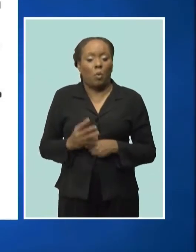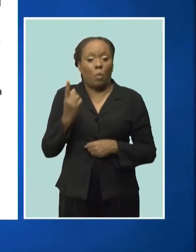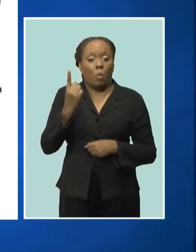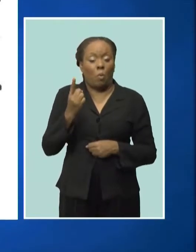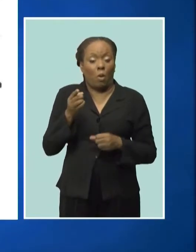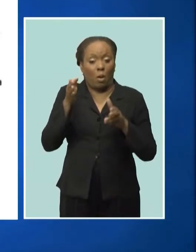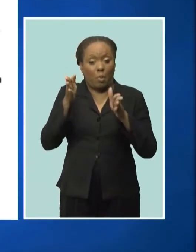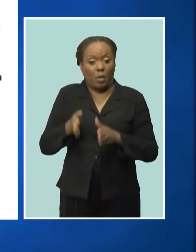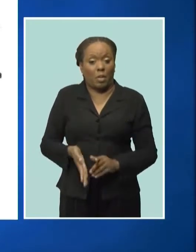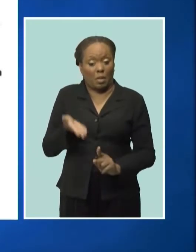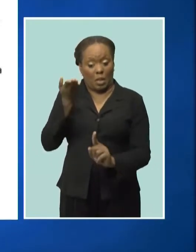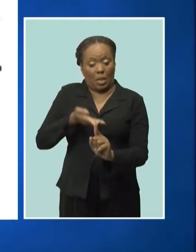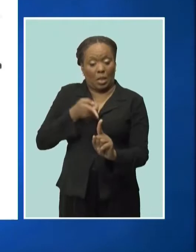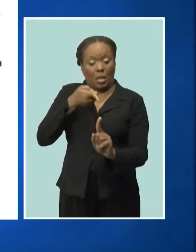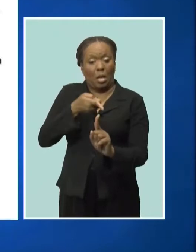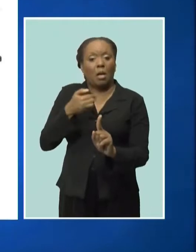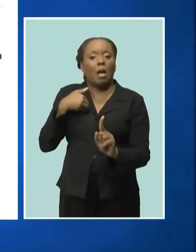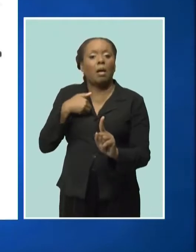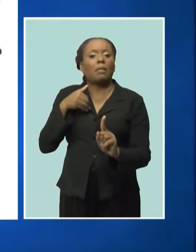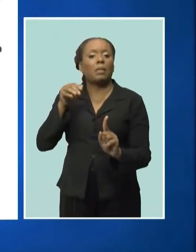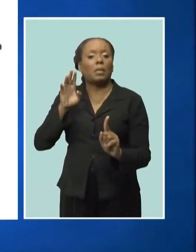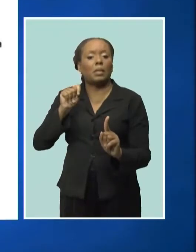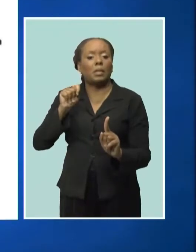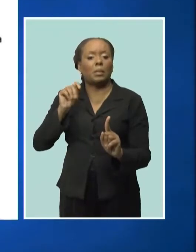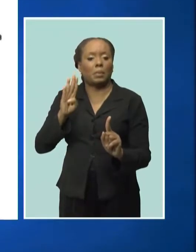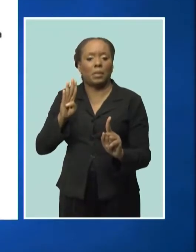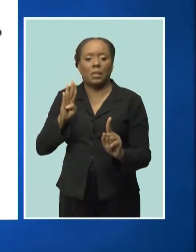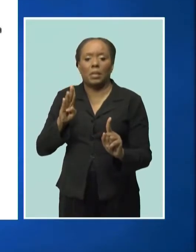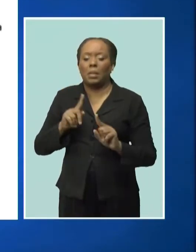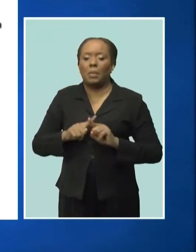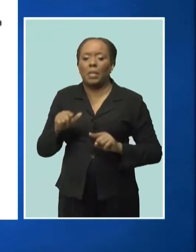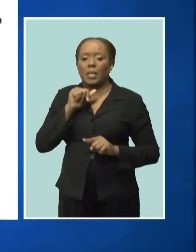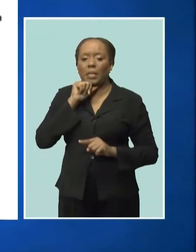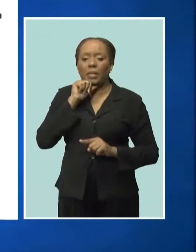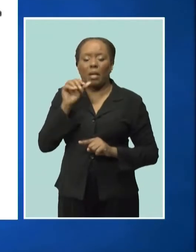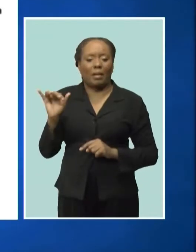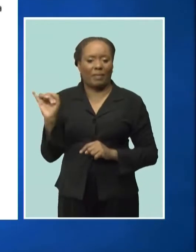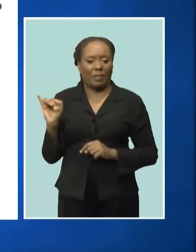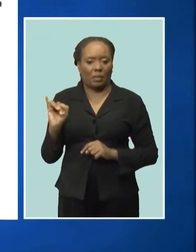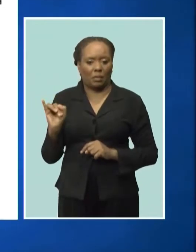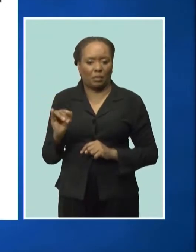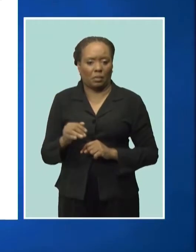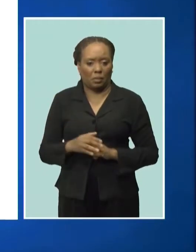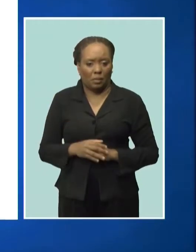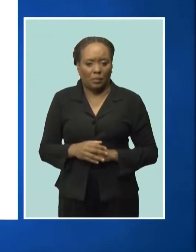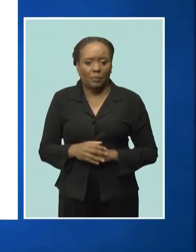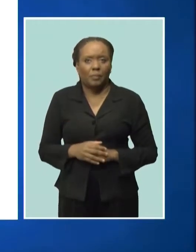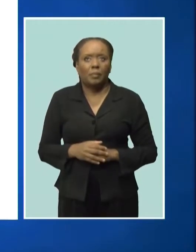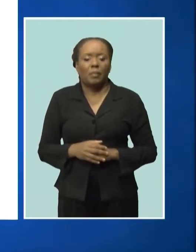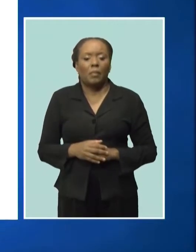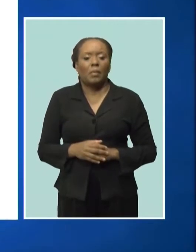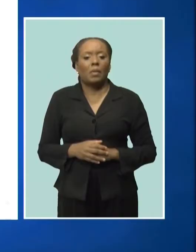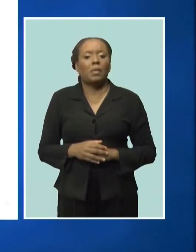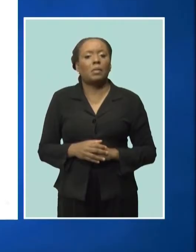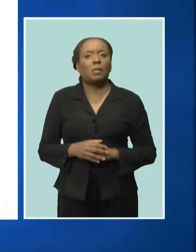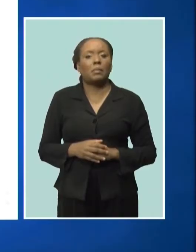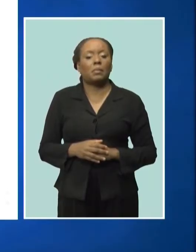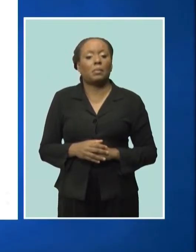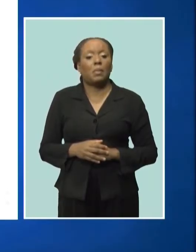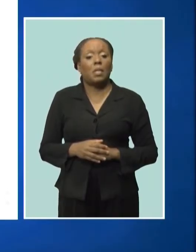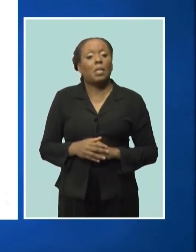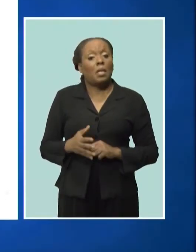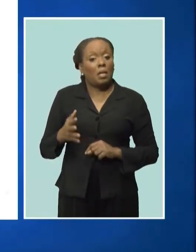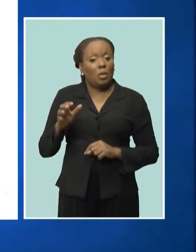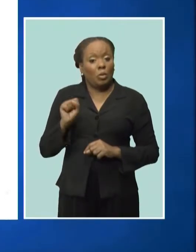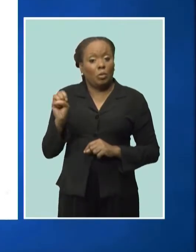individual identified with a case of tuberculosis is non-infectious. Citing a social media post which has been making the rounds,